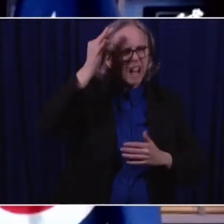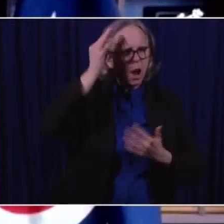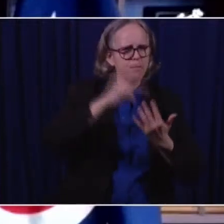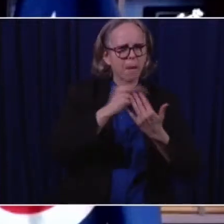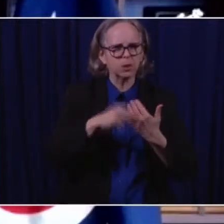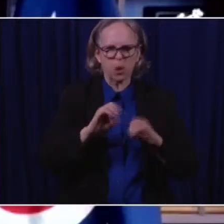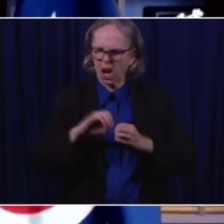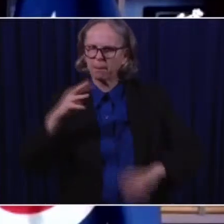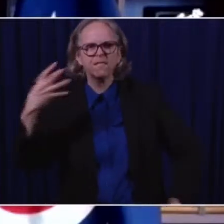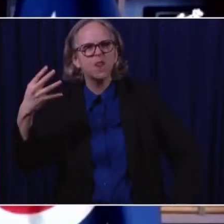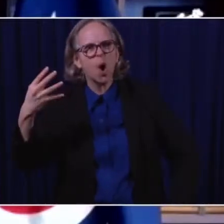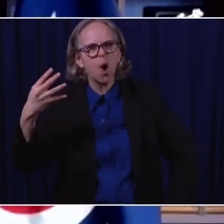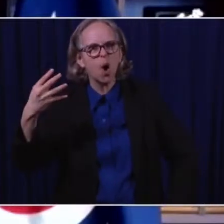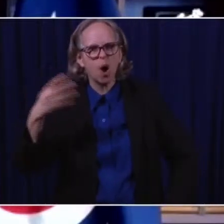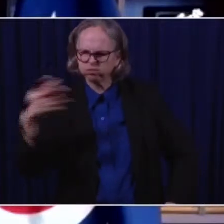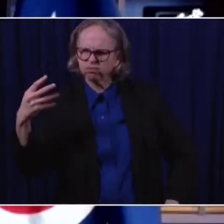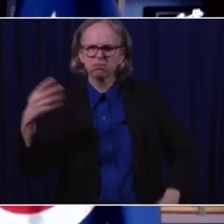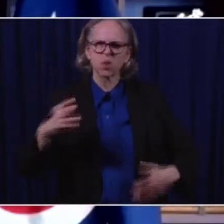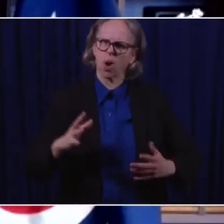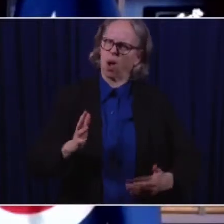we currently have